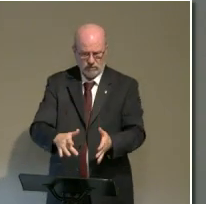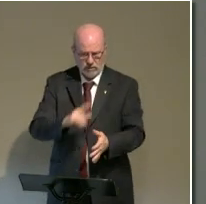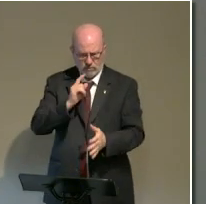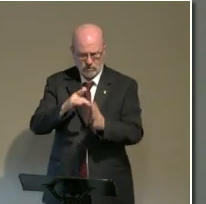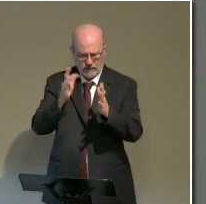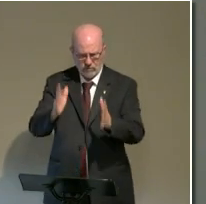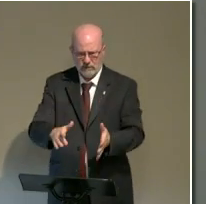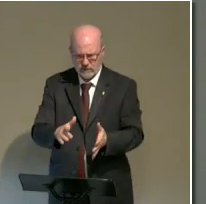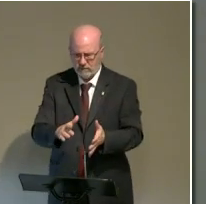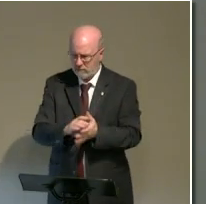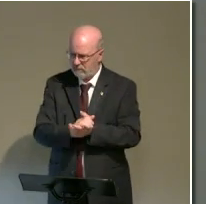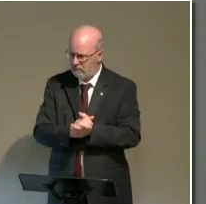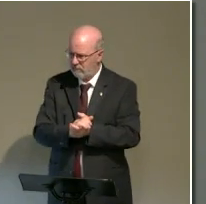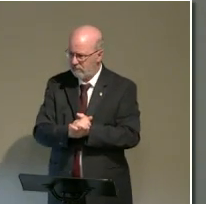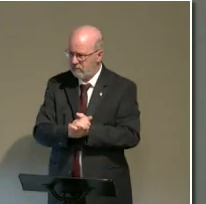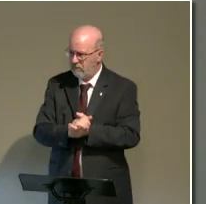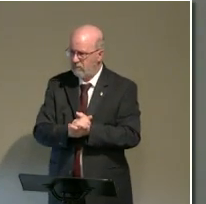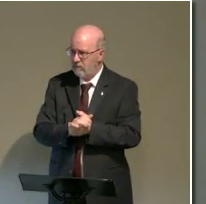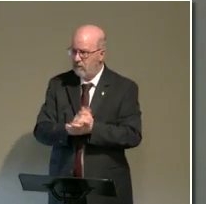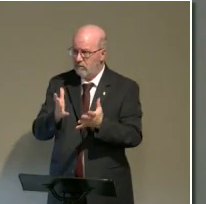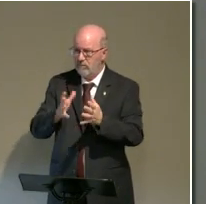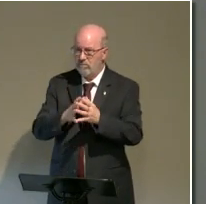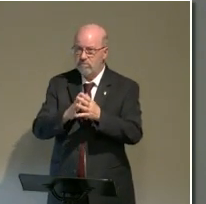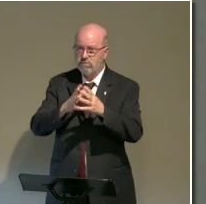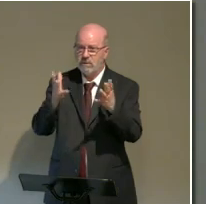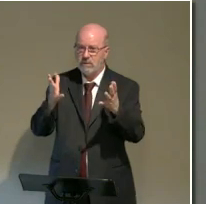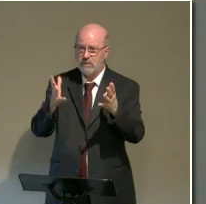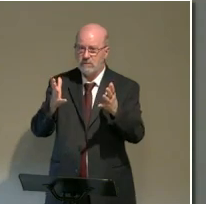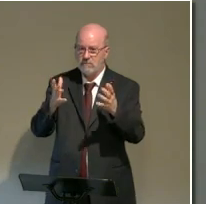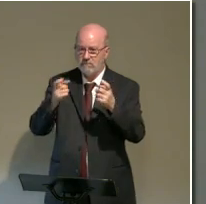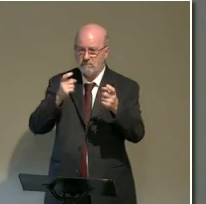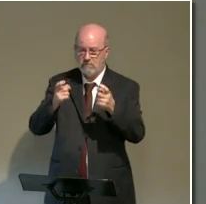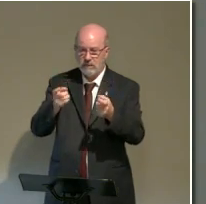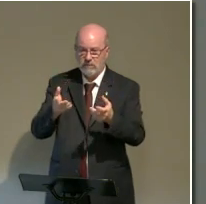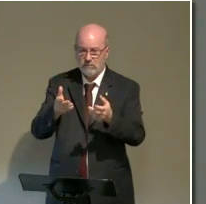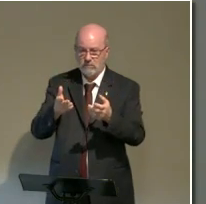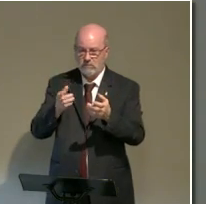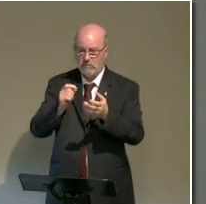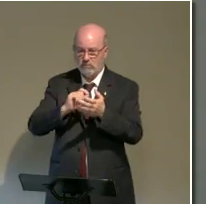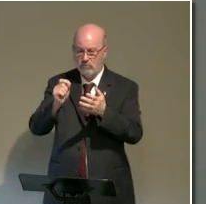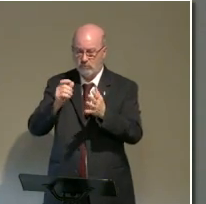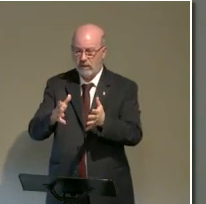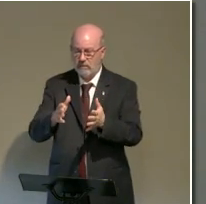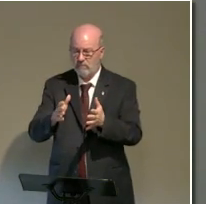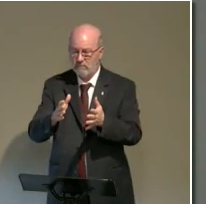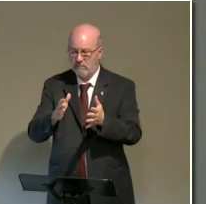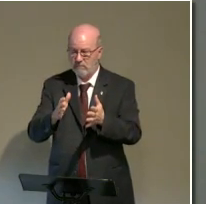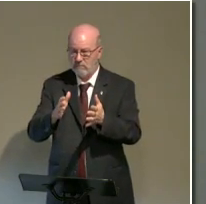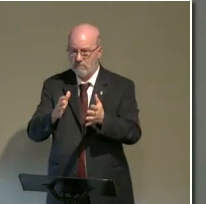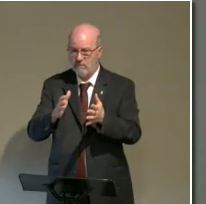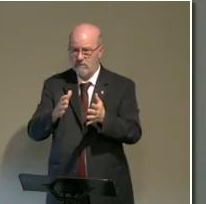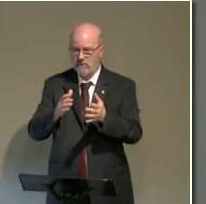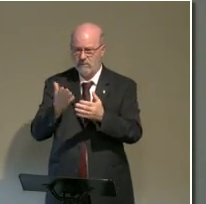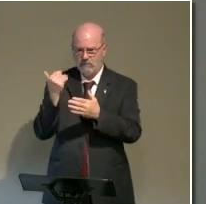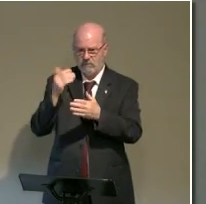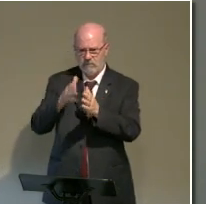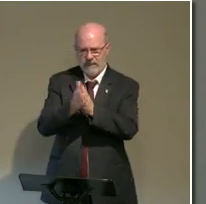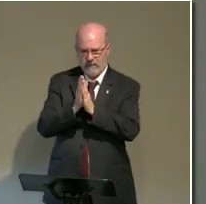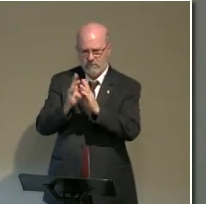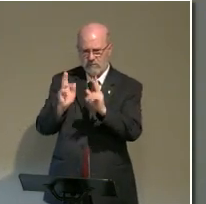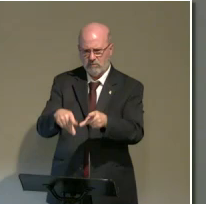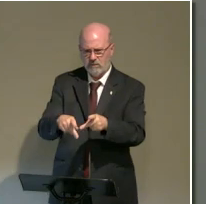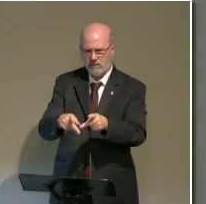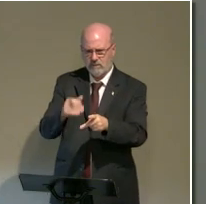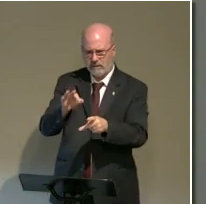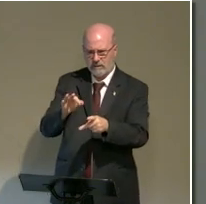definitely a Christian, okay? There was a prolific management author. He was once asked by someone